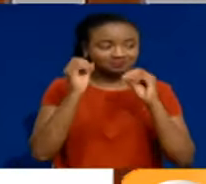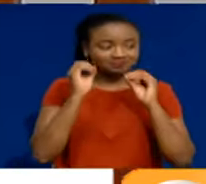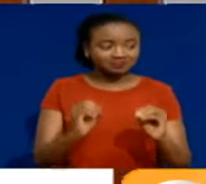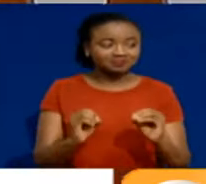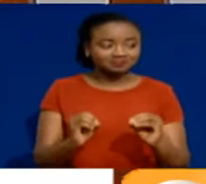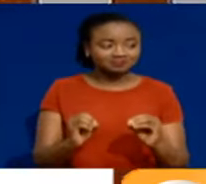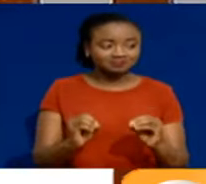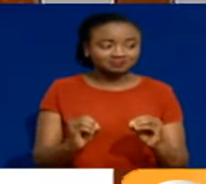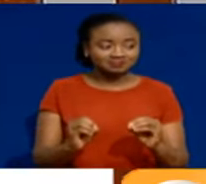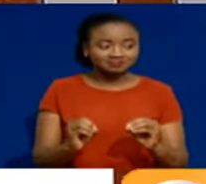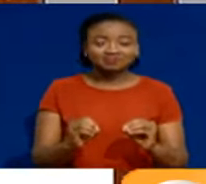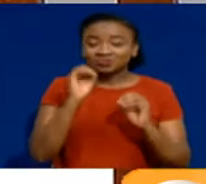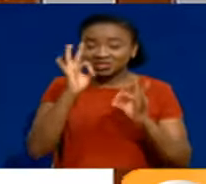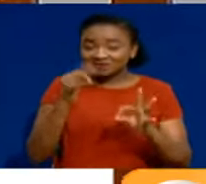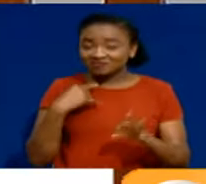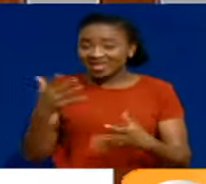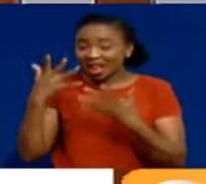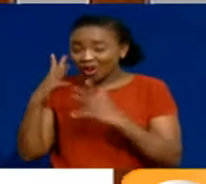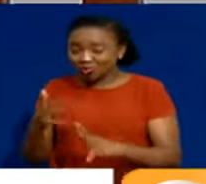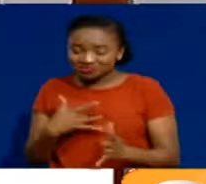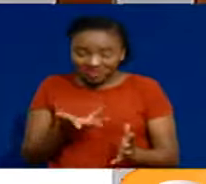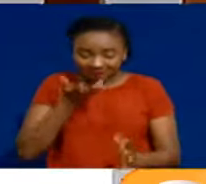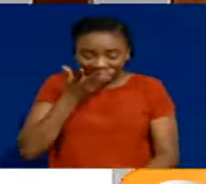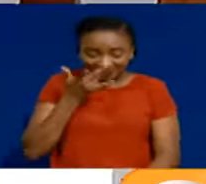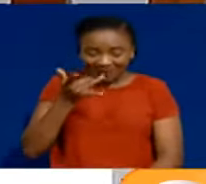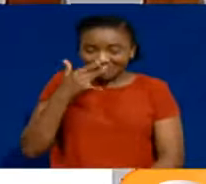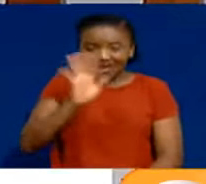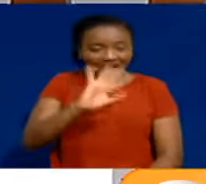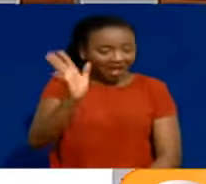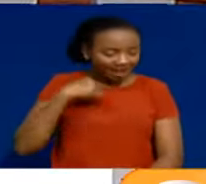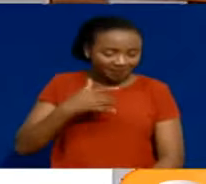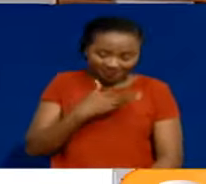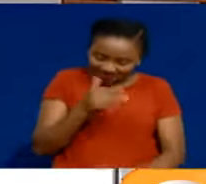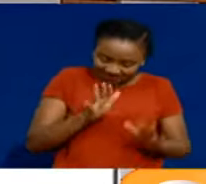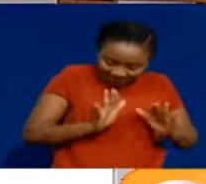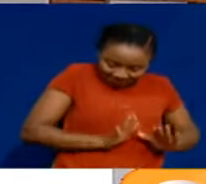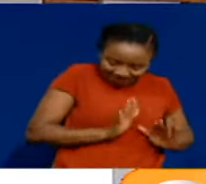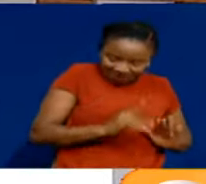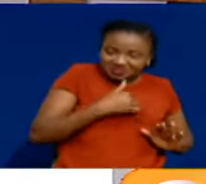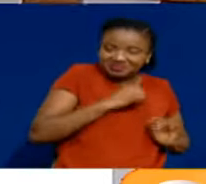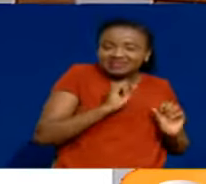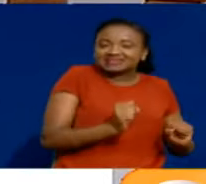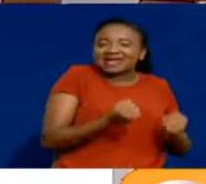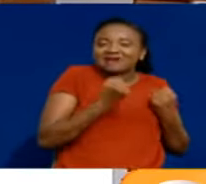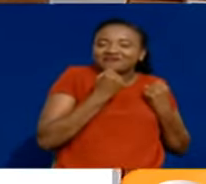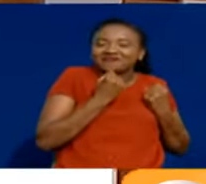If I did lose, I can't eat. So I better stay in the corner where I am safe.